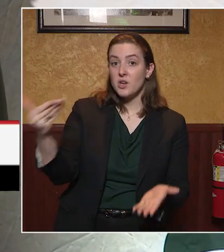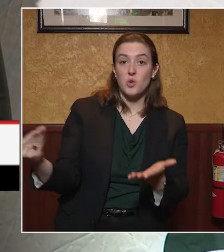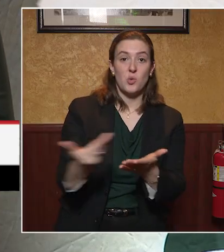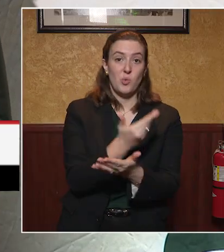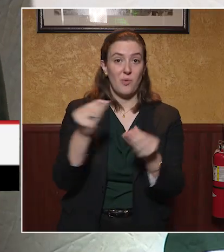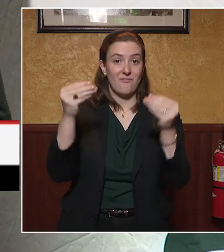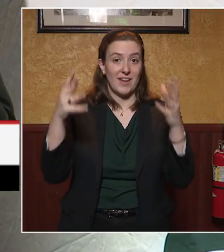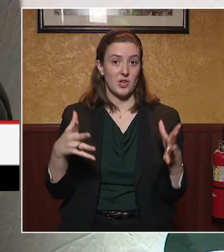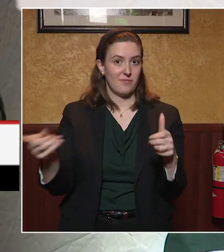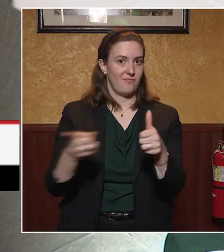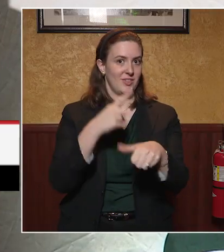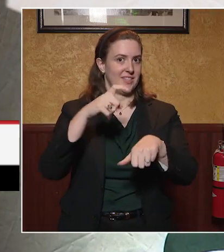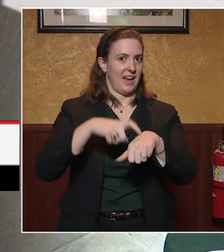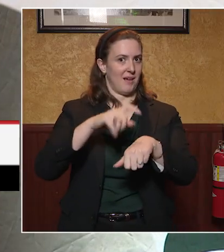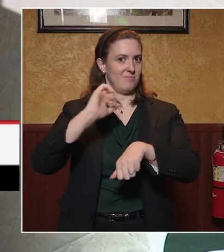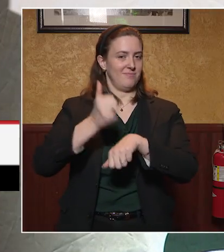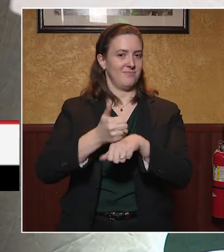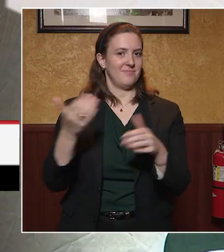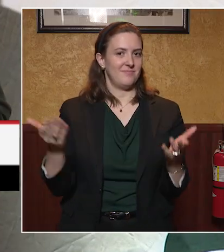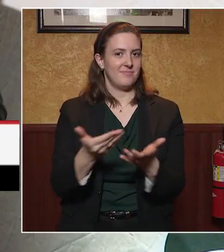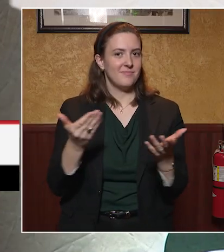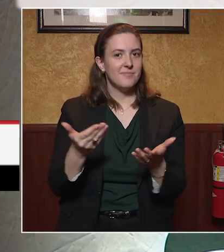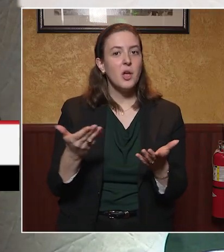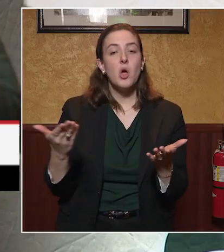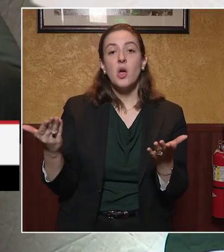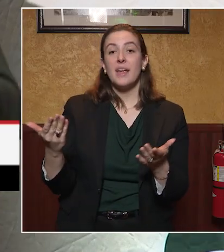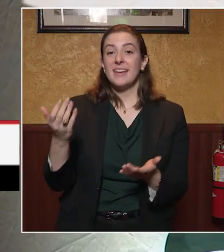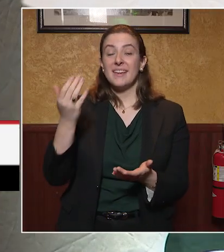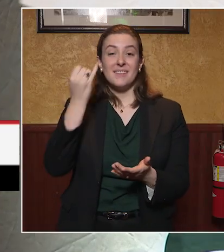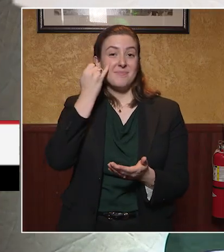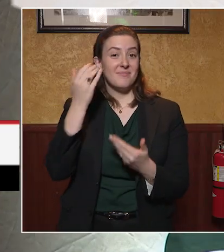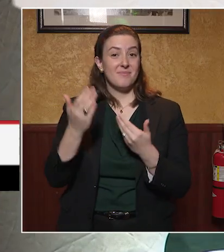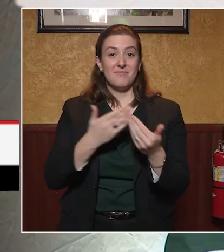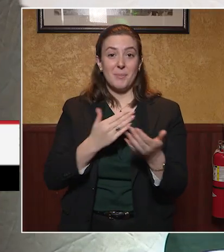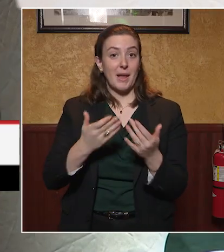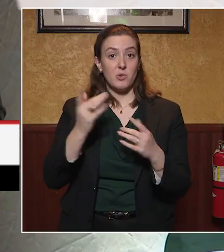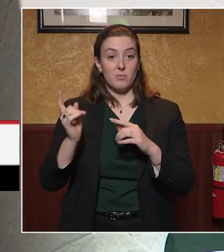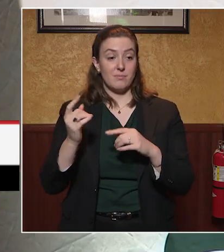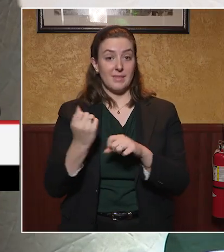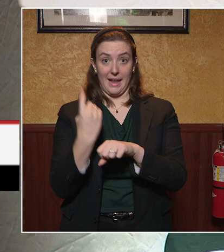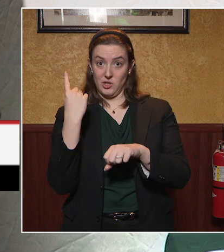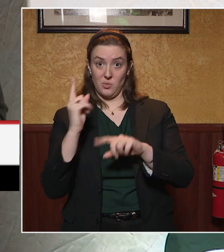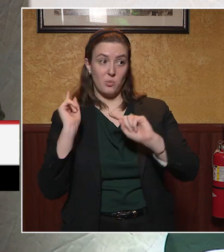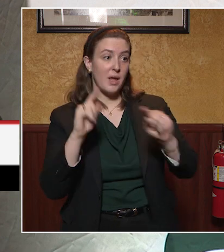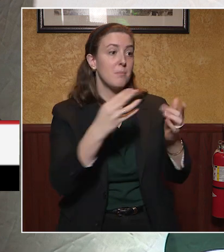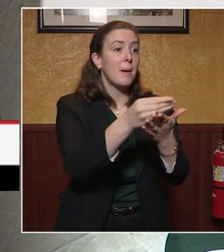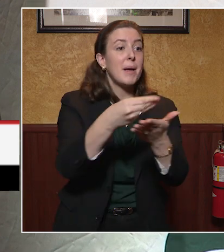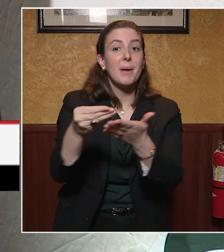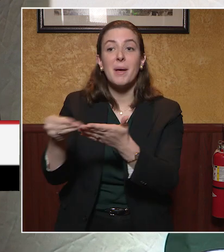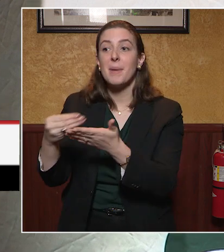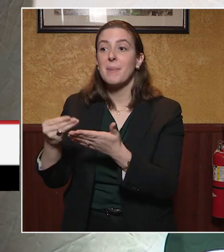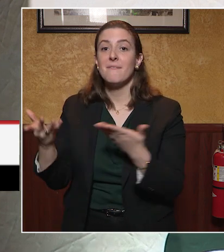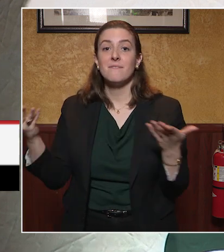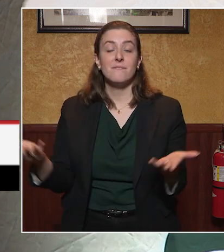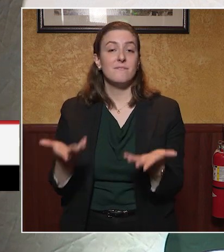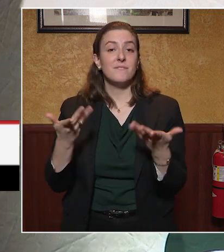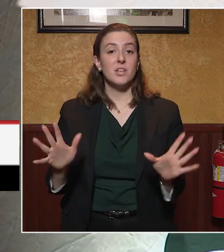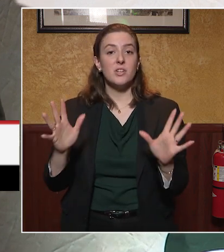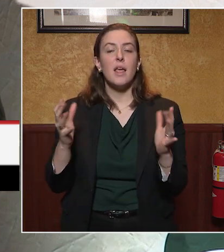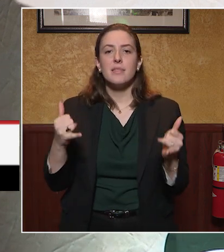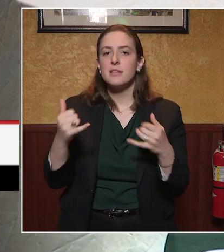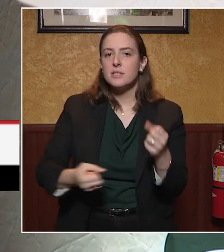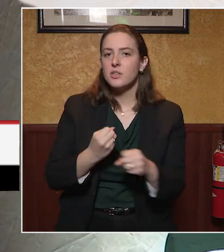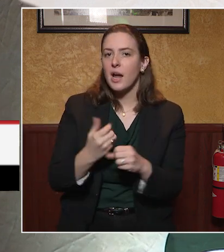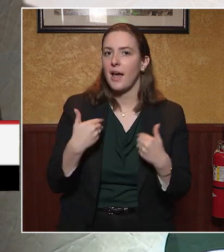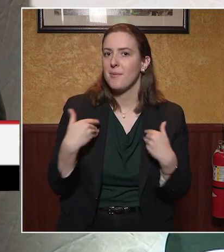to the market. So you can find completely new products. Even if you bought everything last year, there's even 23 new places for you to shop this year. And